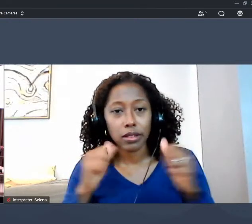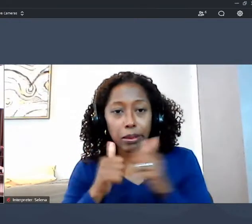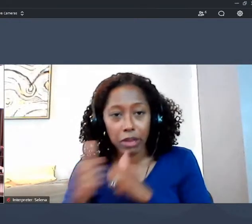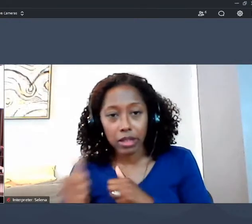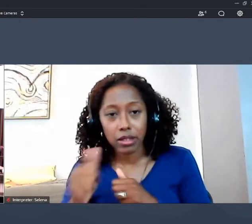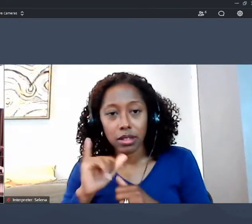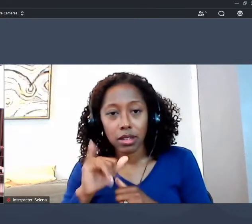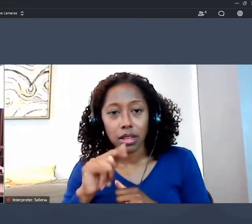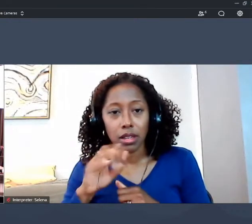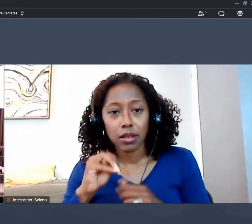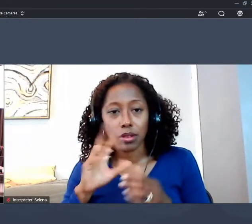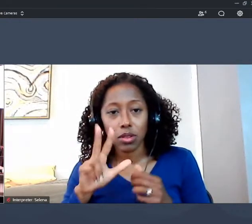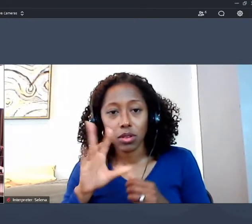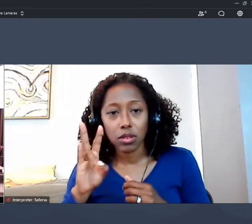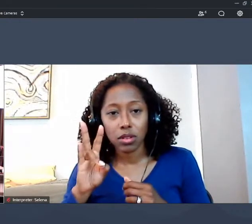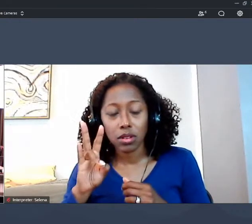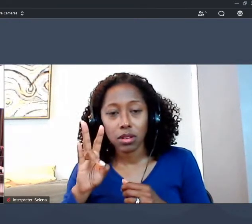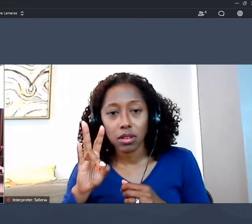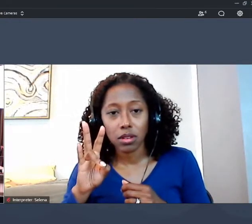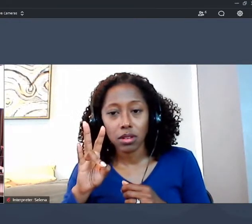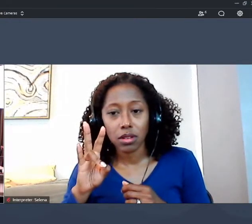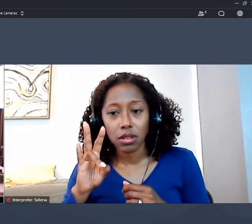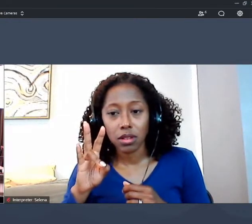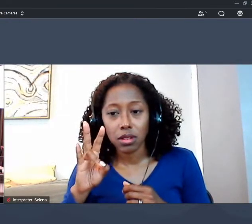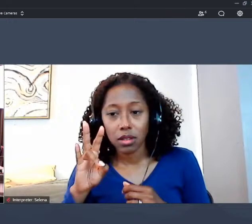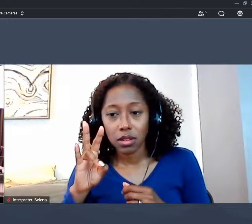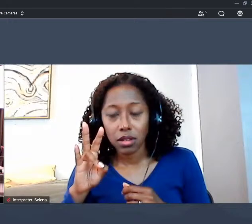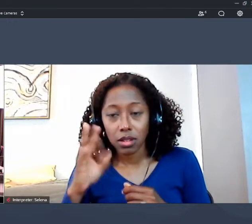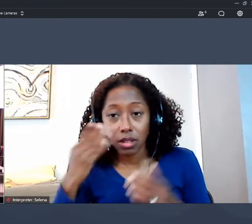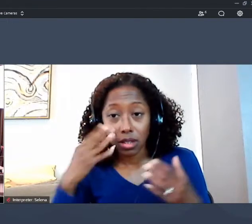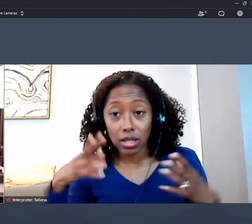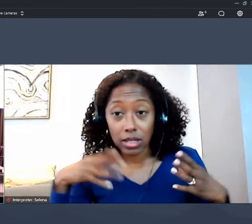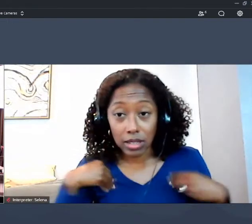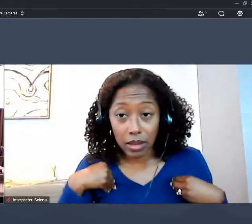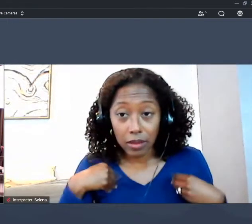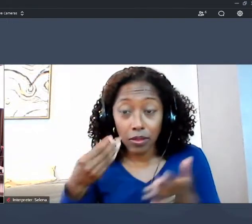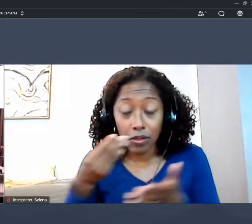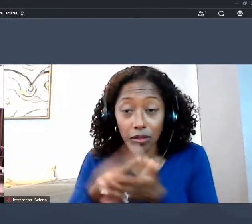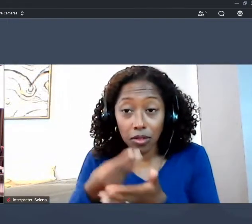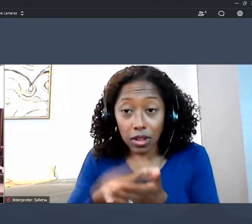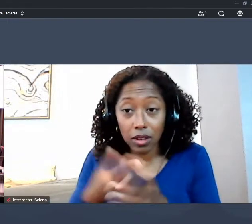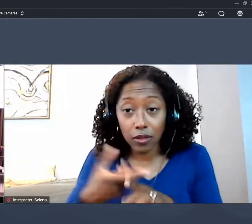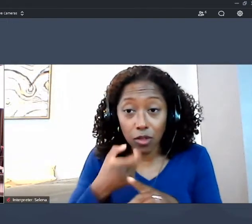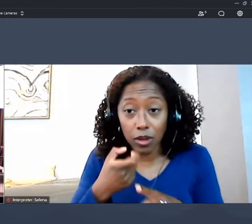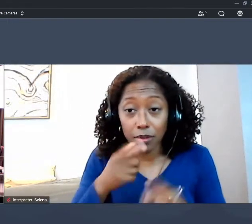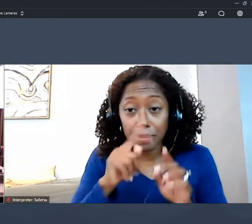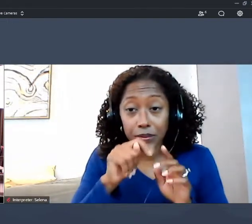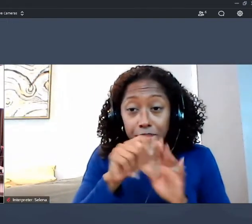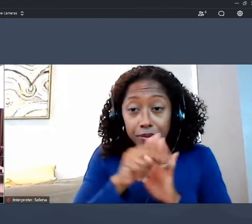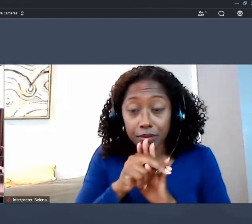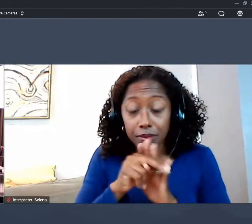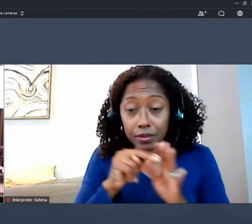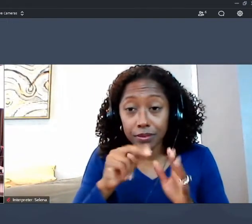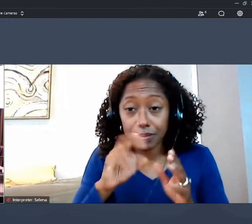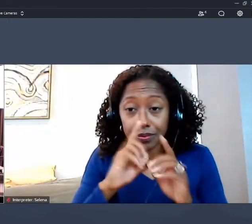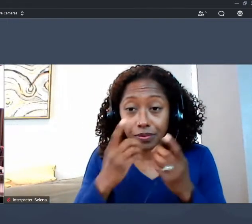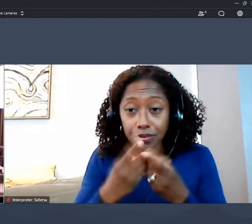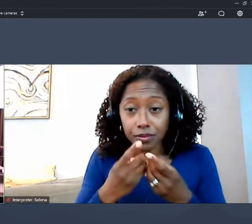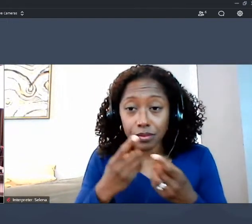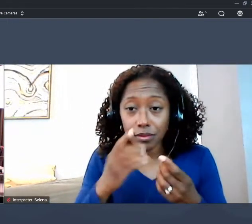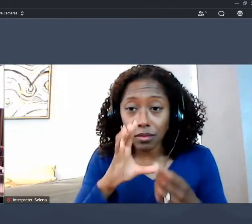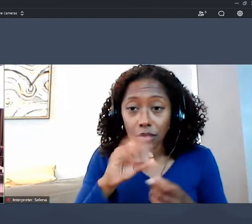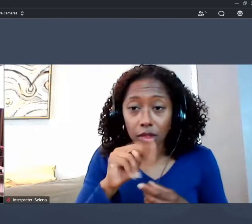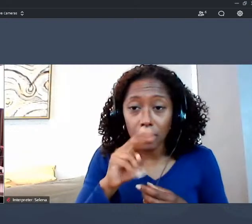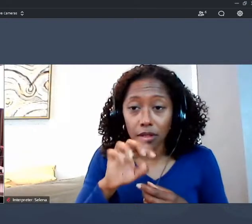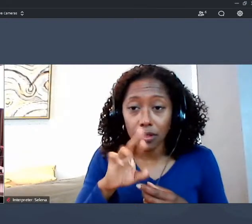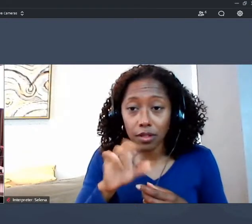37. Item number 37 is a resolution to accept funding from Tennessee Department of Environment and Conservation, Volkswagen